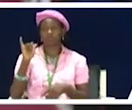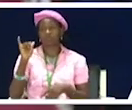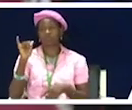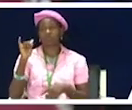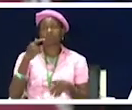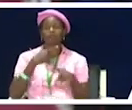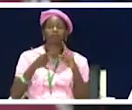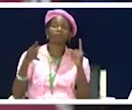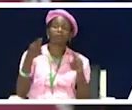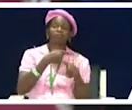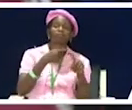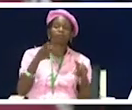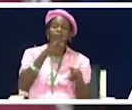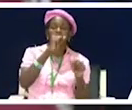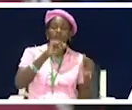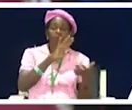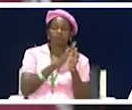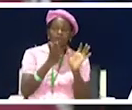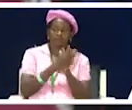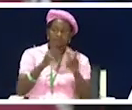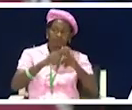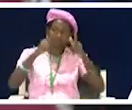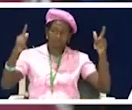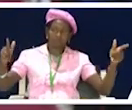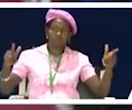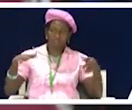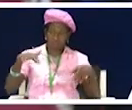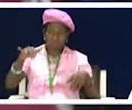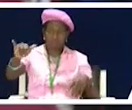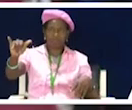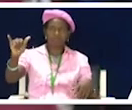He said, but you can be greater still.